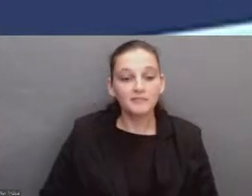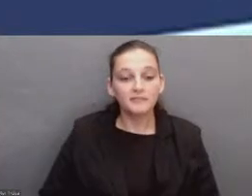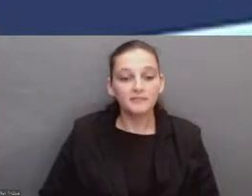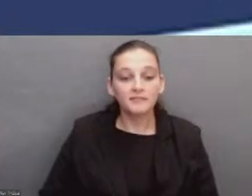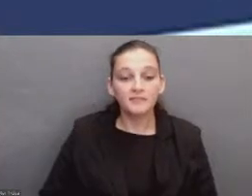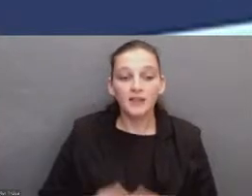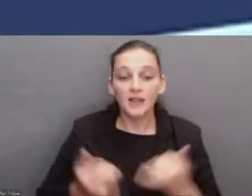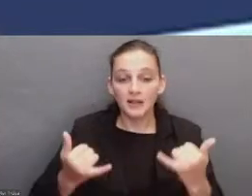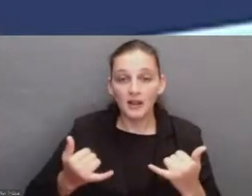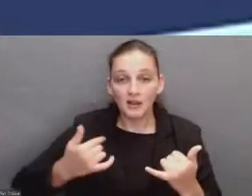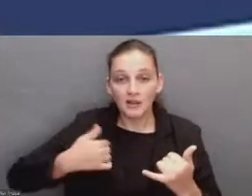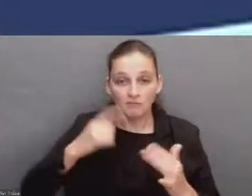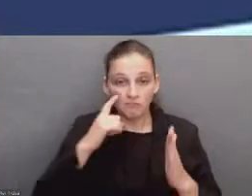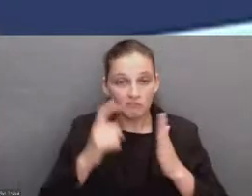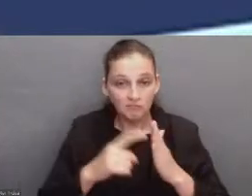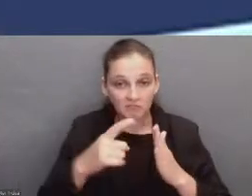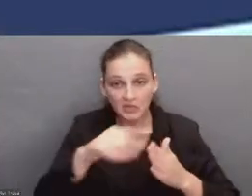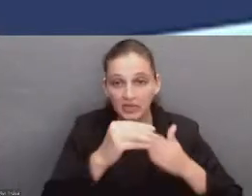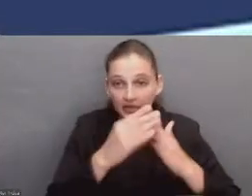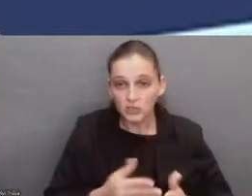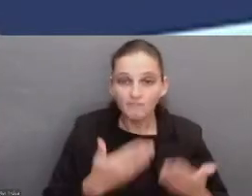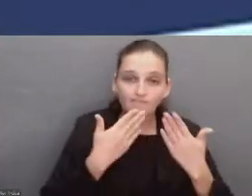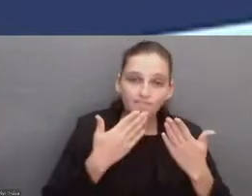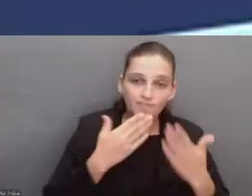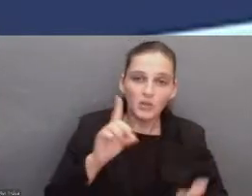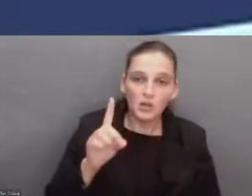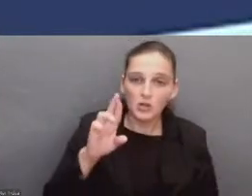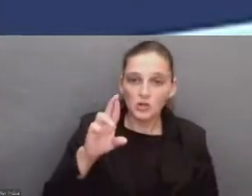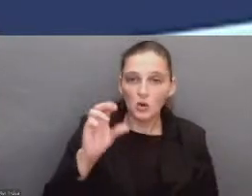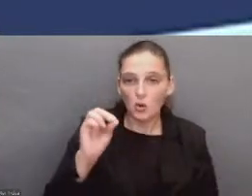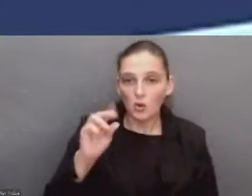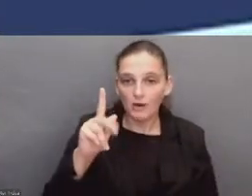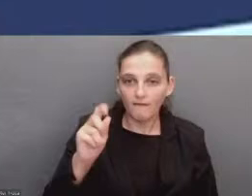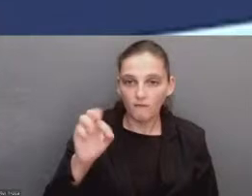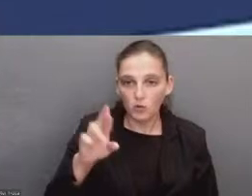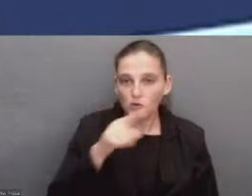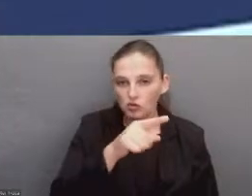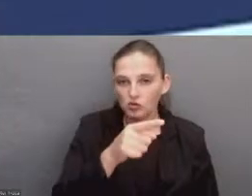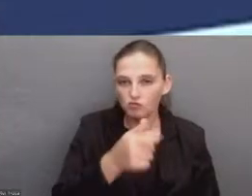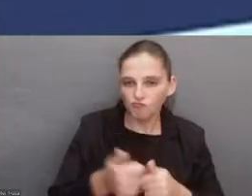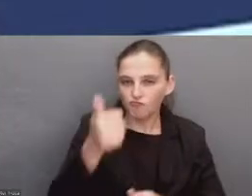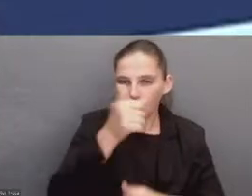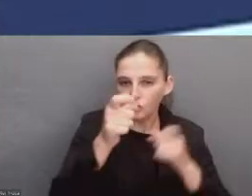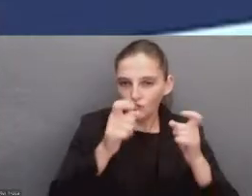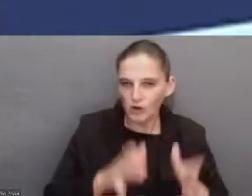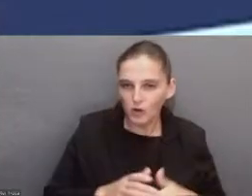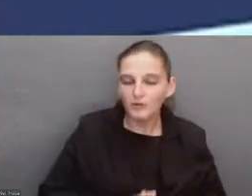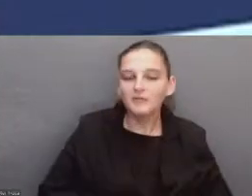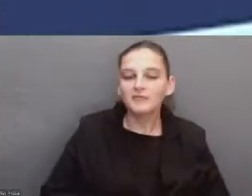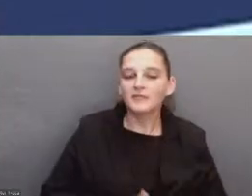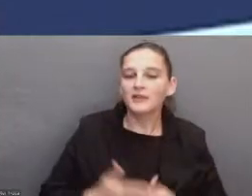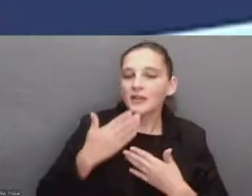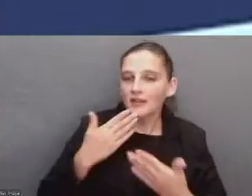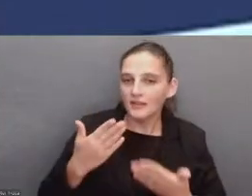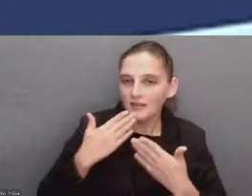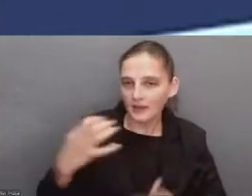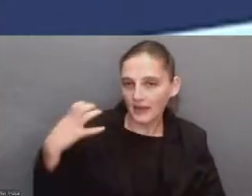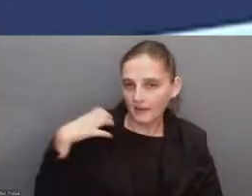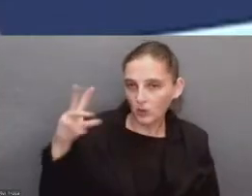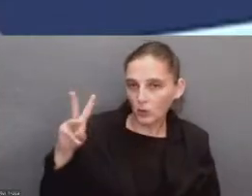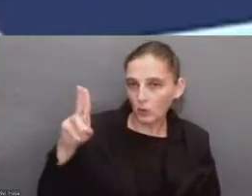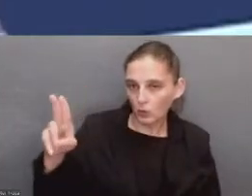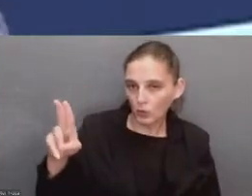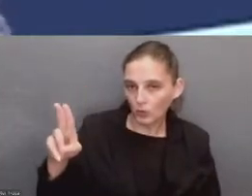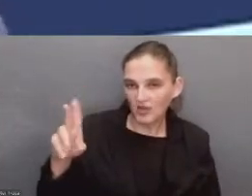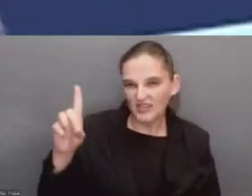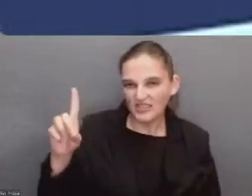acknowledge the leadership and express gratitude to Dr. Okafor, who's our executive director. Thank you to Captain Wu, our DFO,